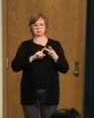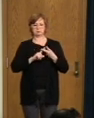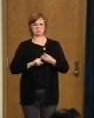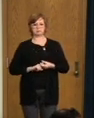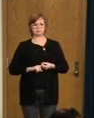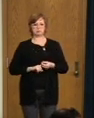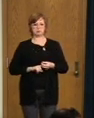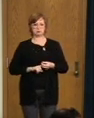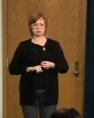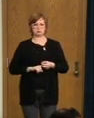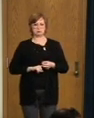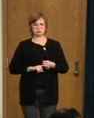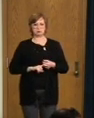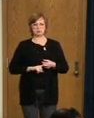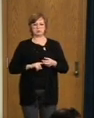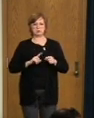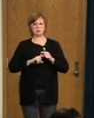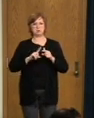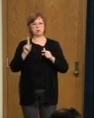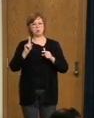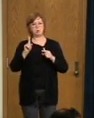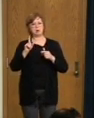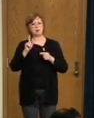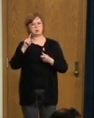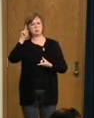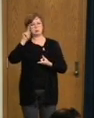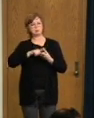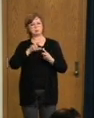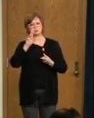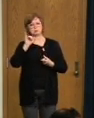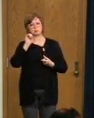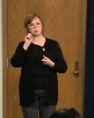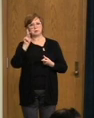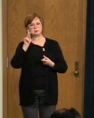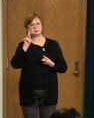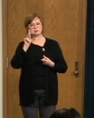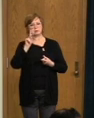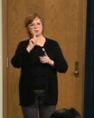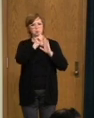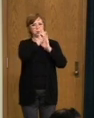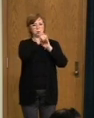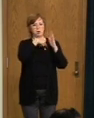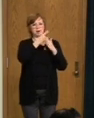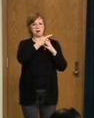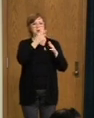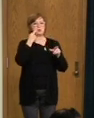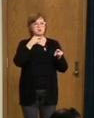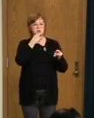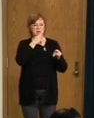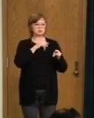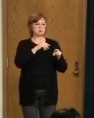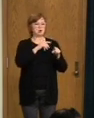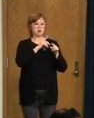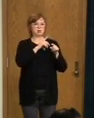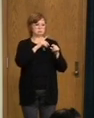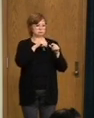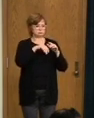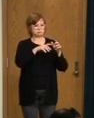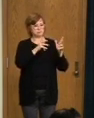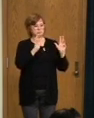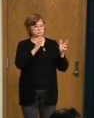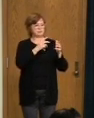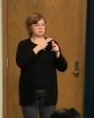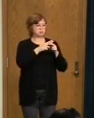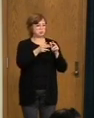like if you're sitting for an hour having a meal, than spending 4 or 5 hours in your home. I think there the risk